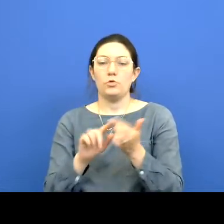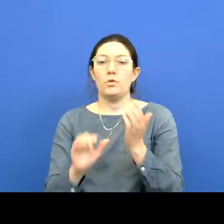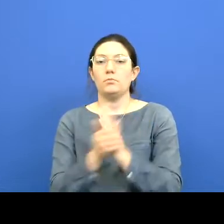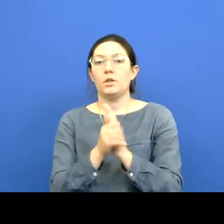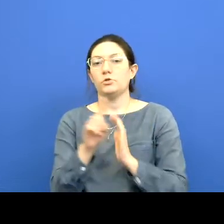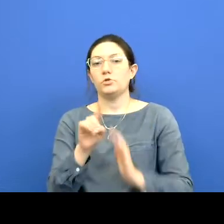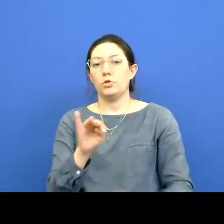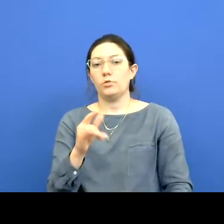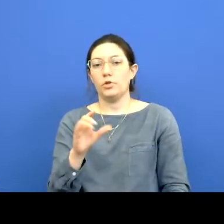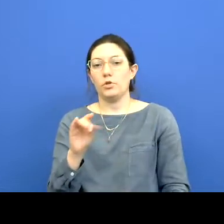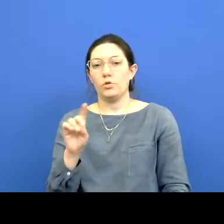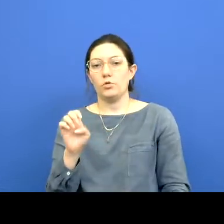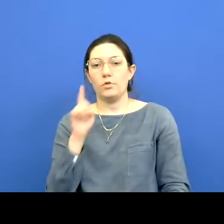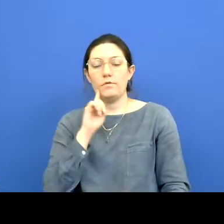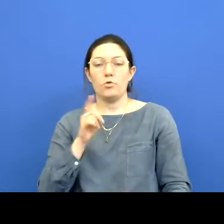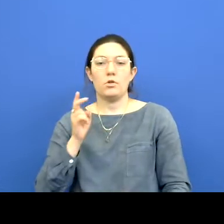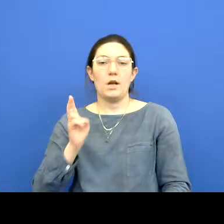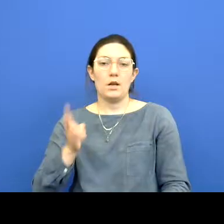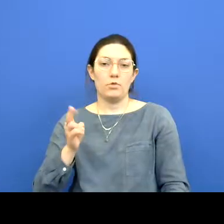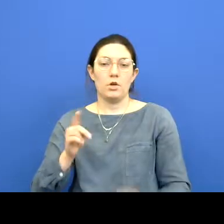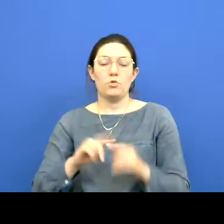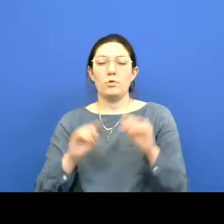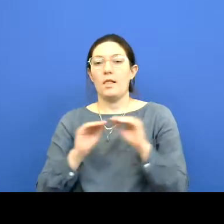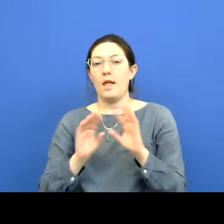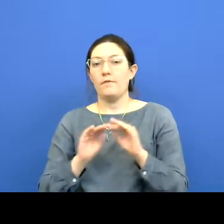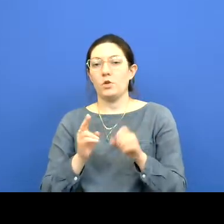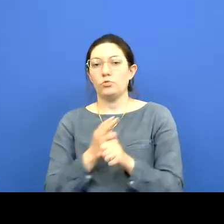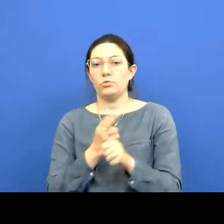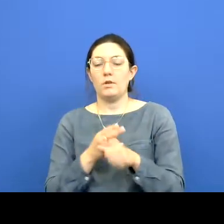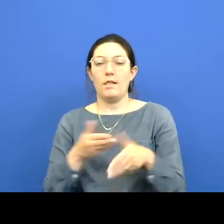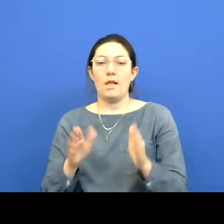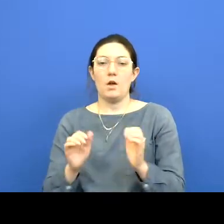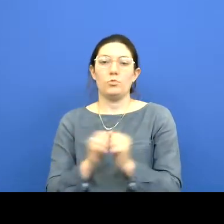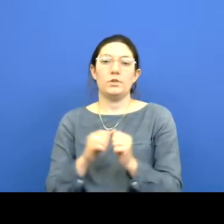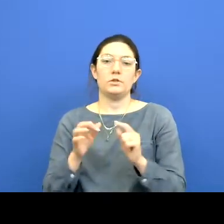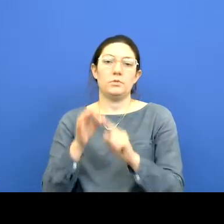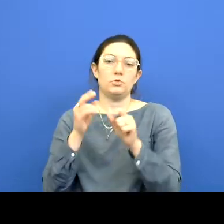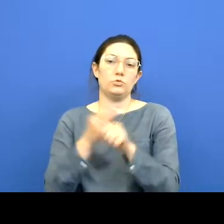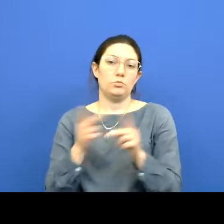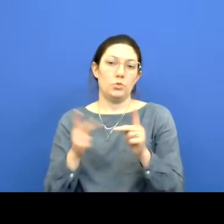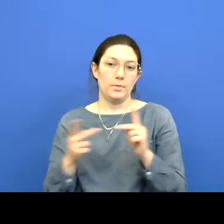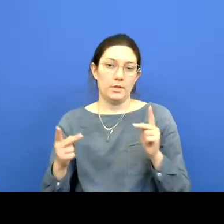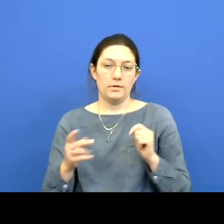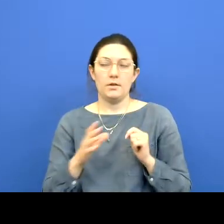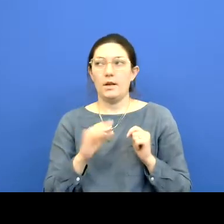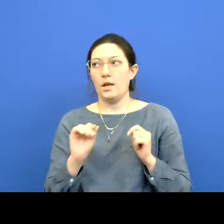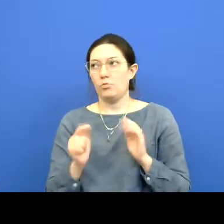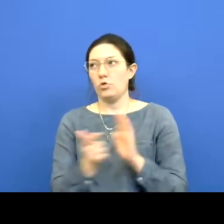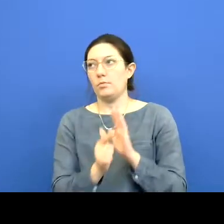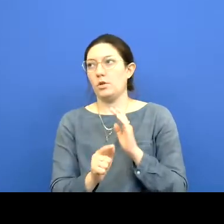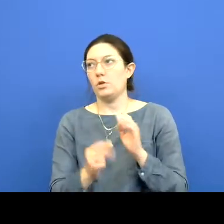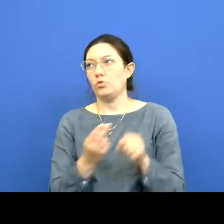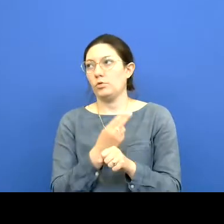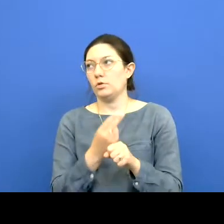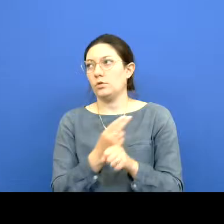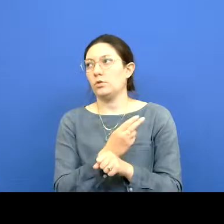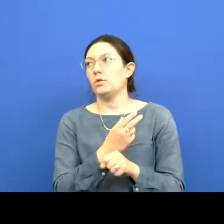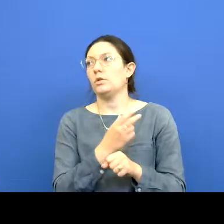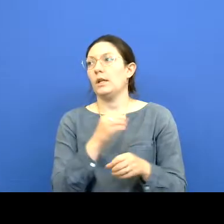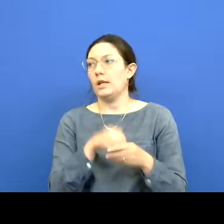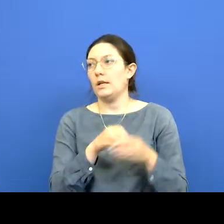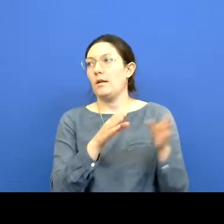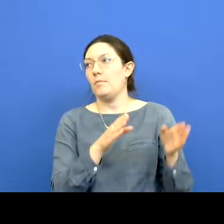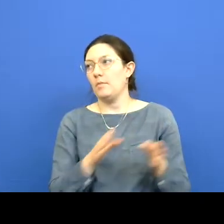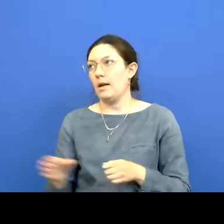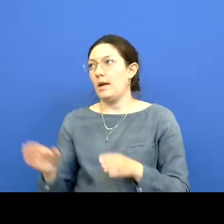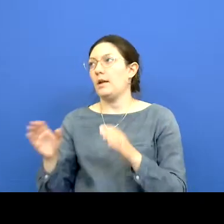code of the town of Henrietta to clarify uses allowed with a special use permit and prohibited uses in planned commercial